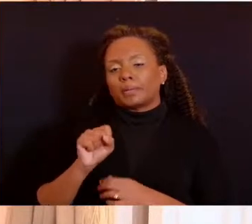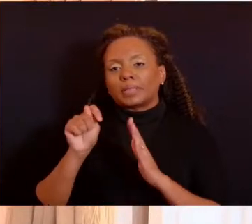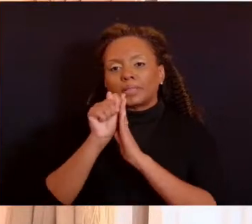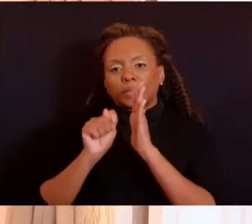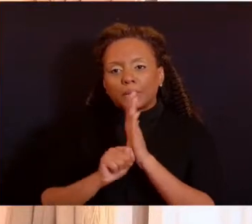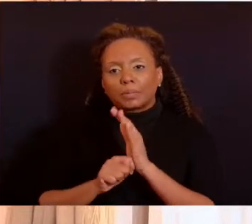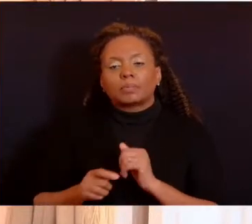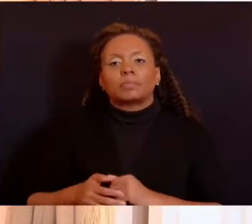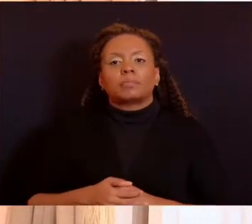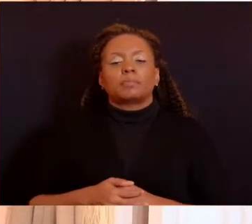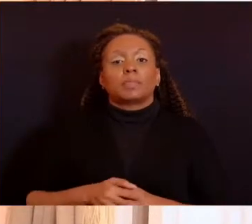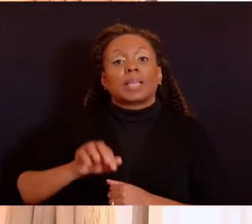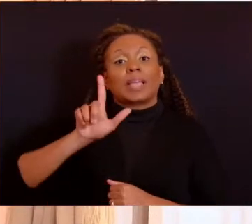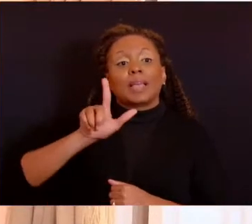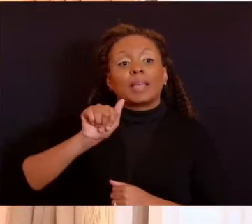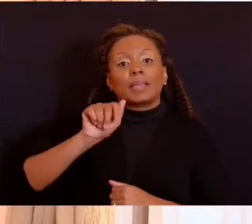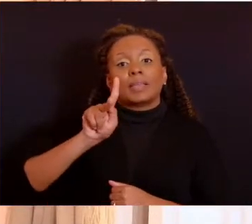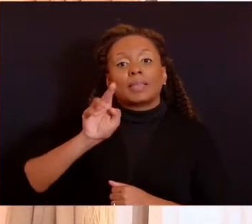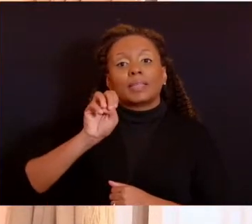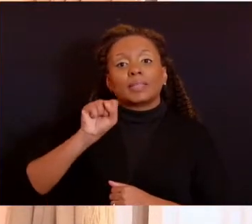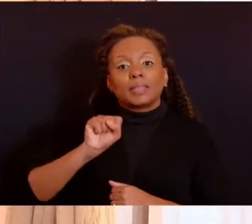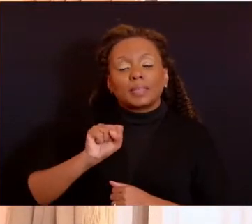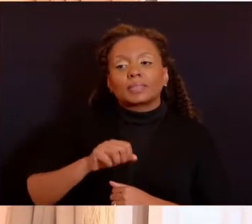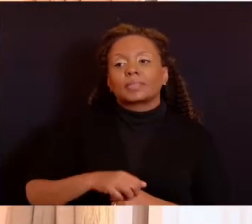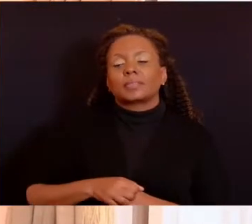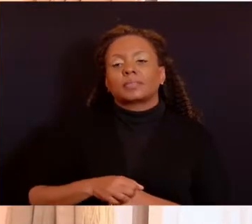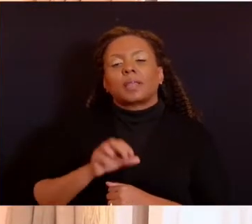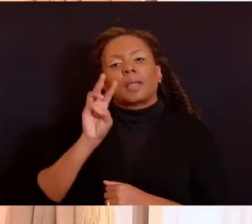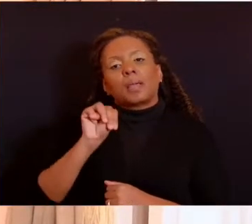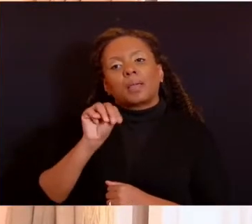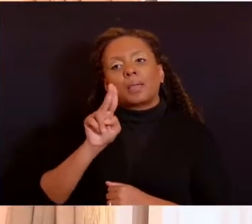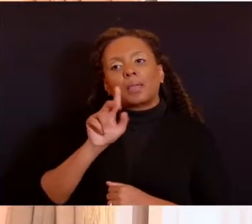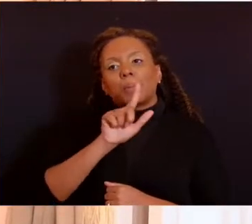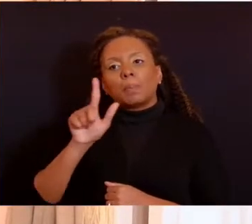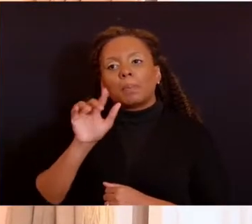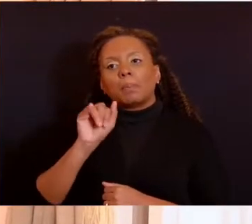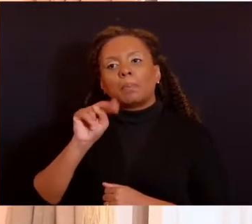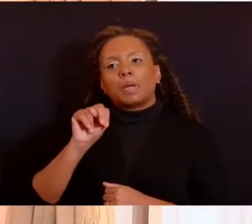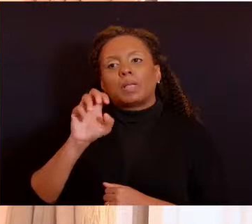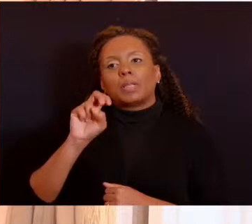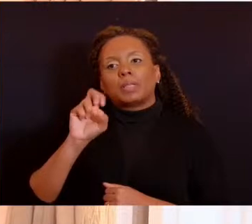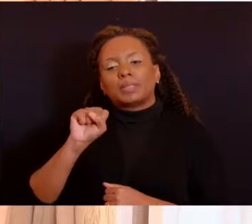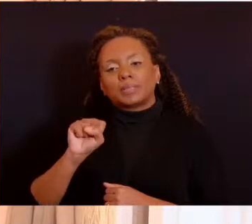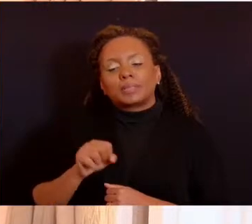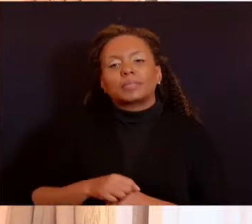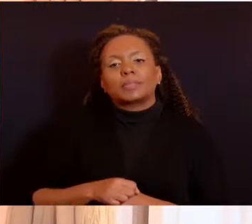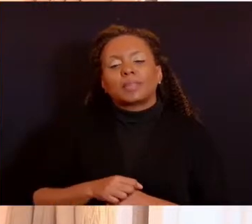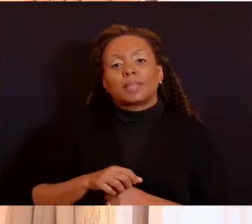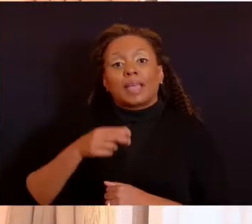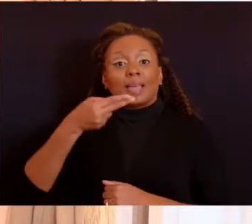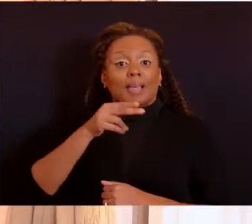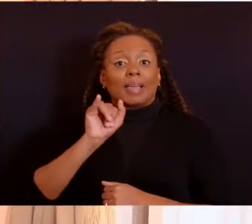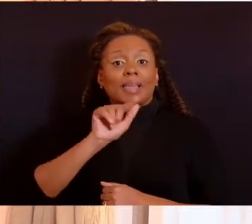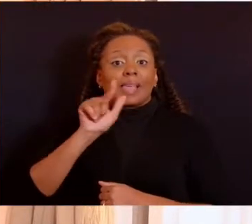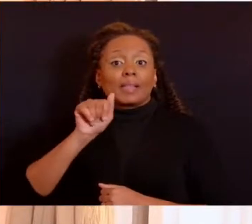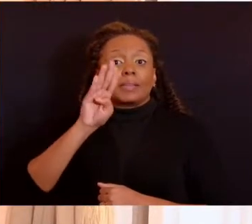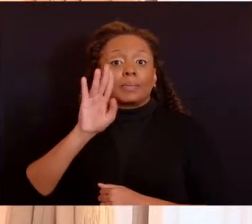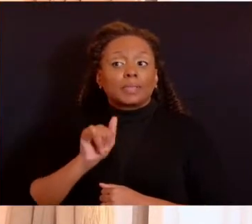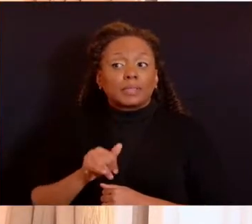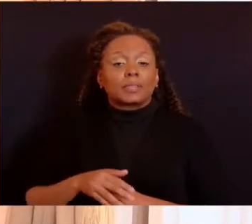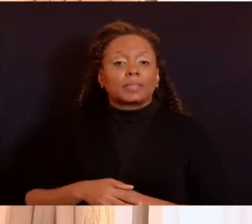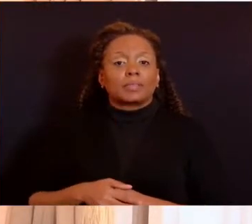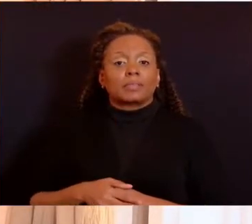Corner, Lakes in St. Andrew, Mullins in St. Peter, Chimborazo, St. Joseph, Hillaby, St. Andrew, Chalky